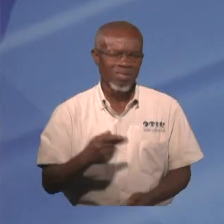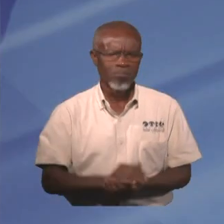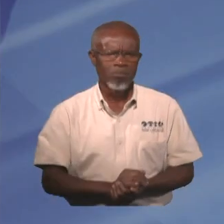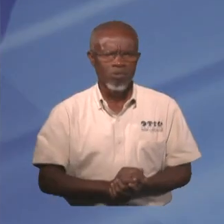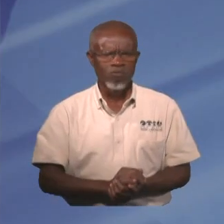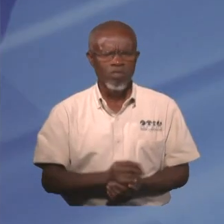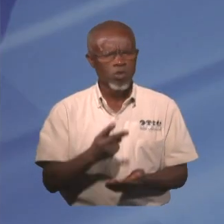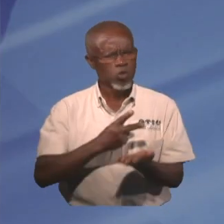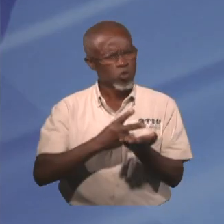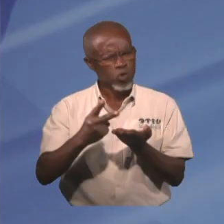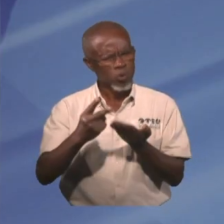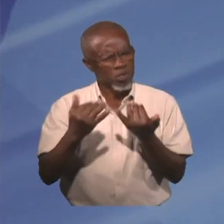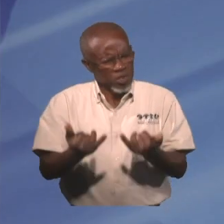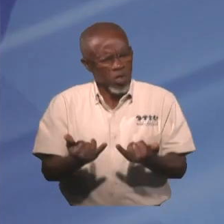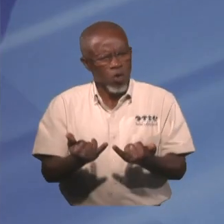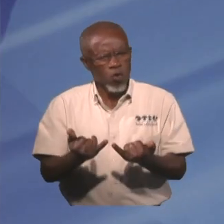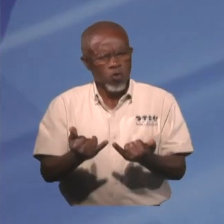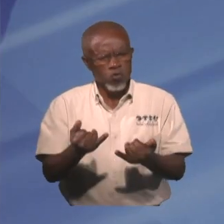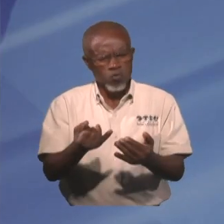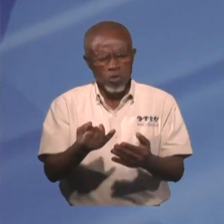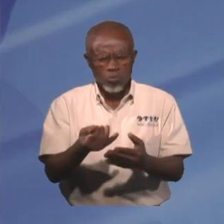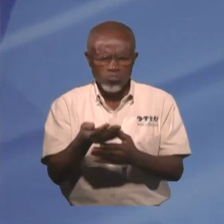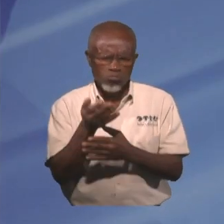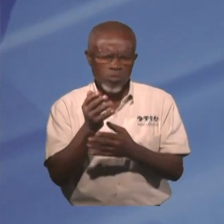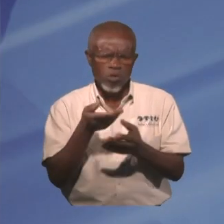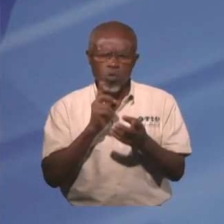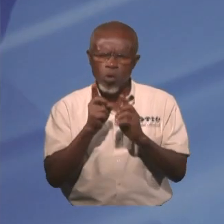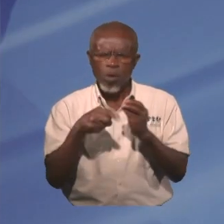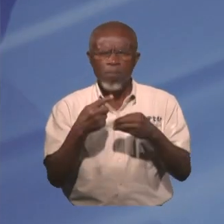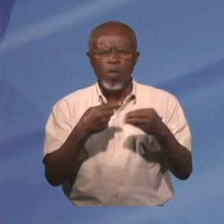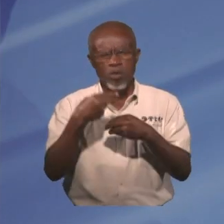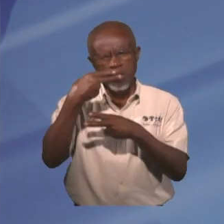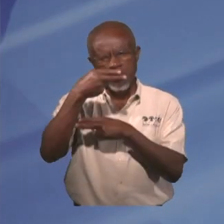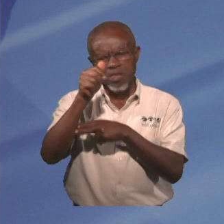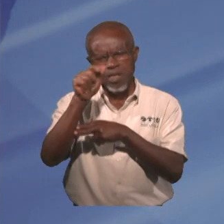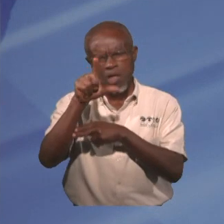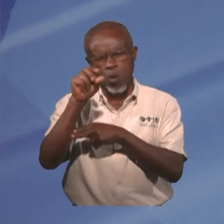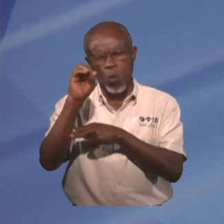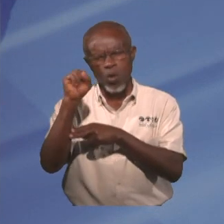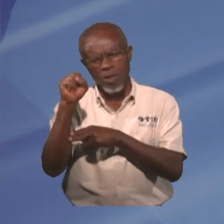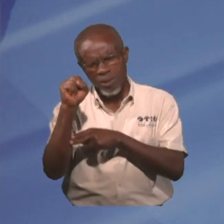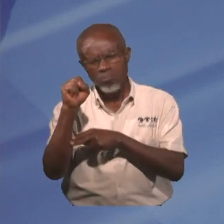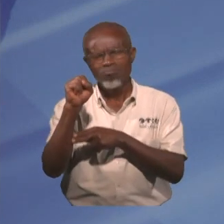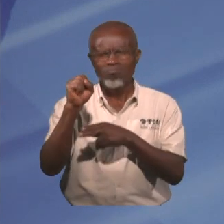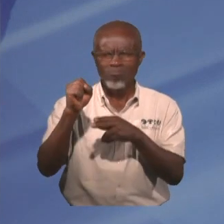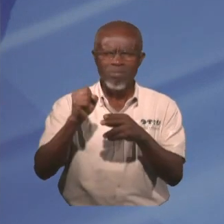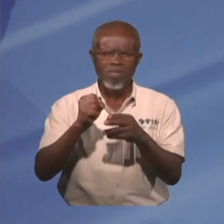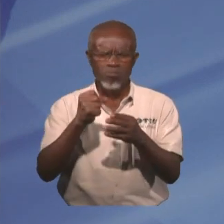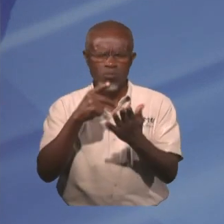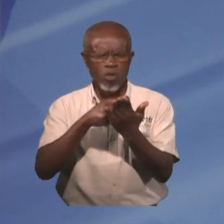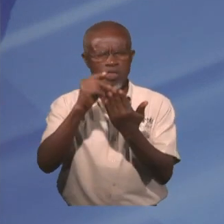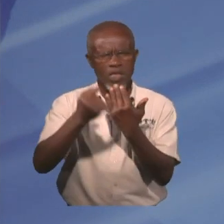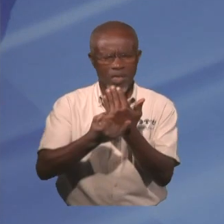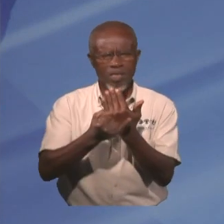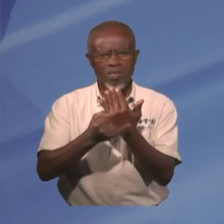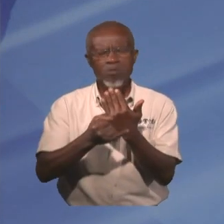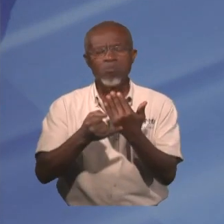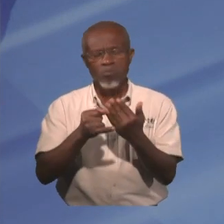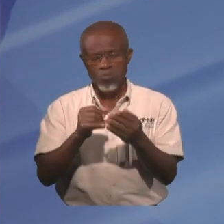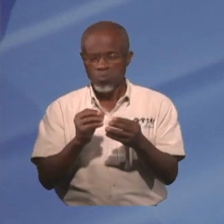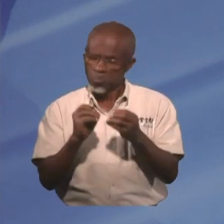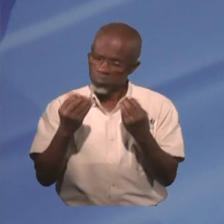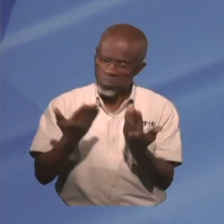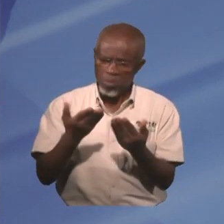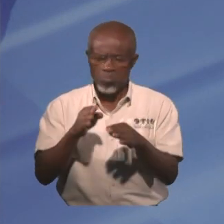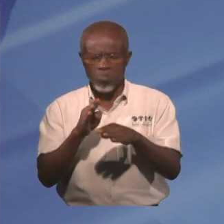Over the last 2 weeks, we've been sharing details about the HALOS project aimed at rehabilitating and restoring our marine habitat. In this, the